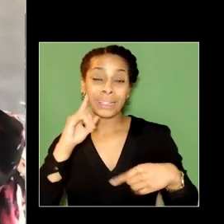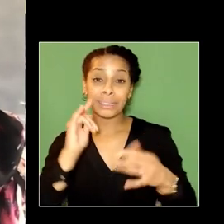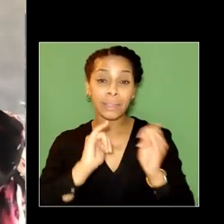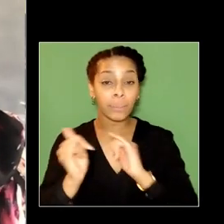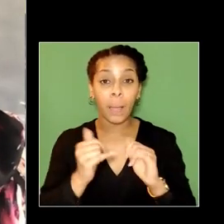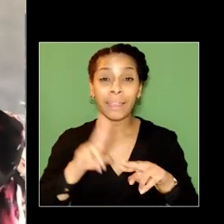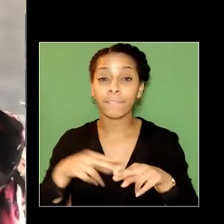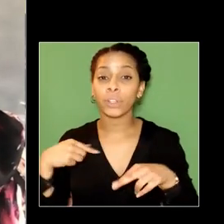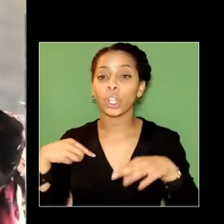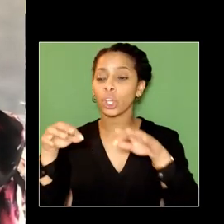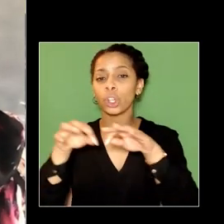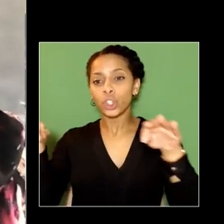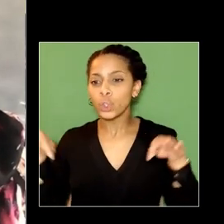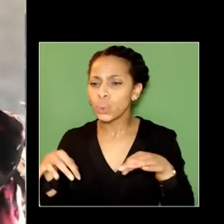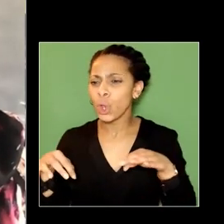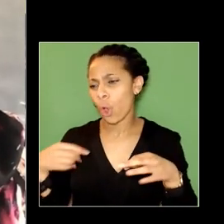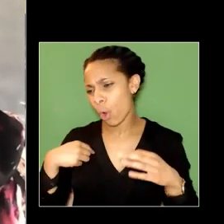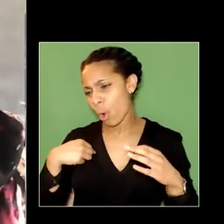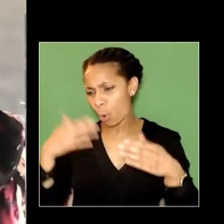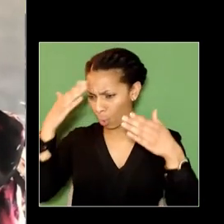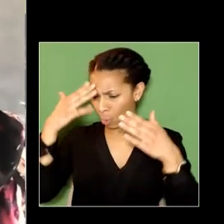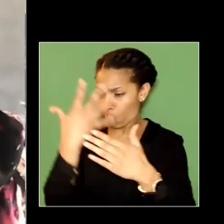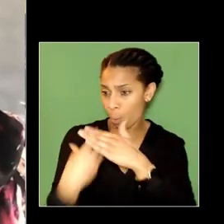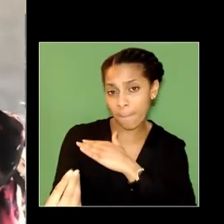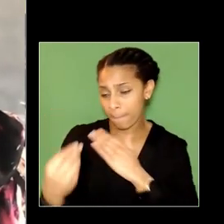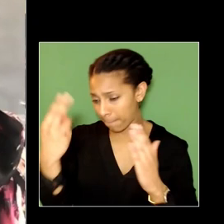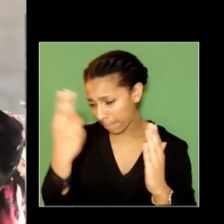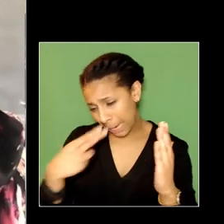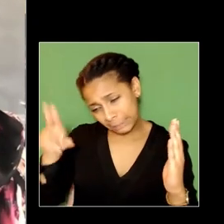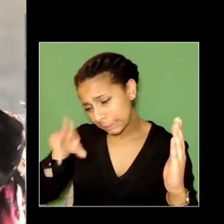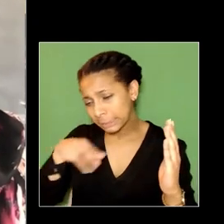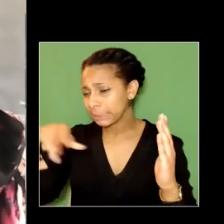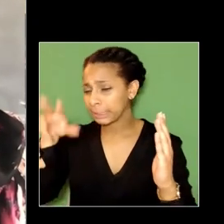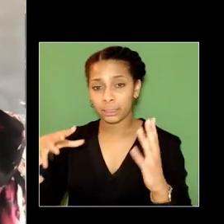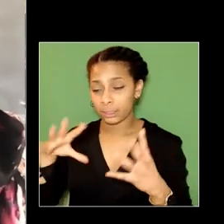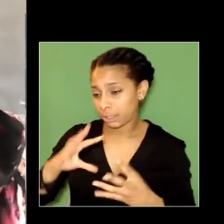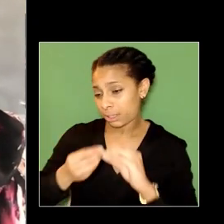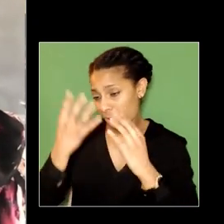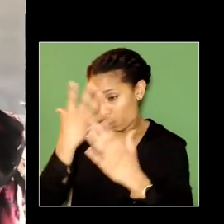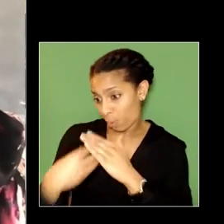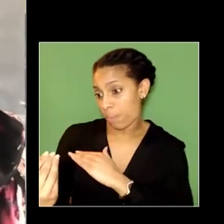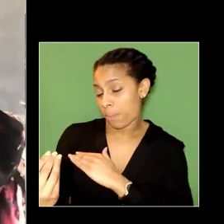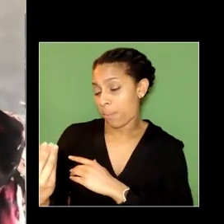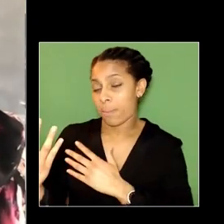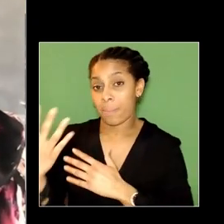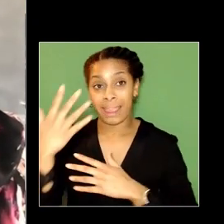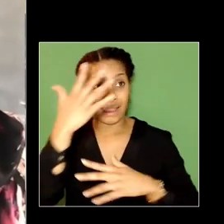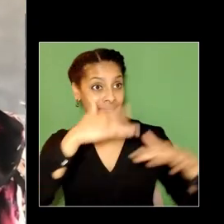studio and maybe not enough time wandering around outside the studio, you can